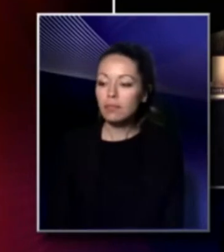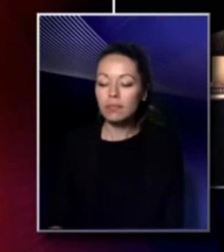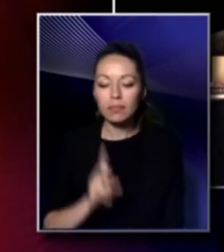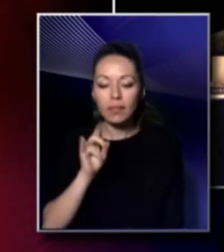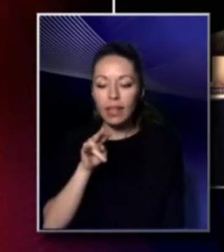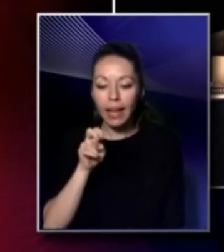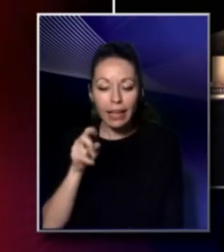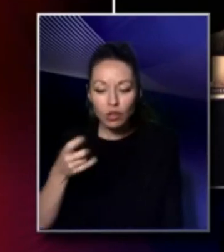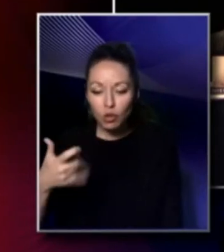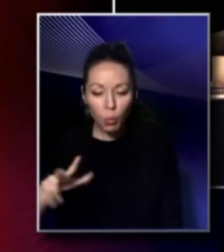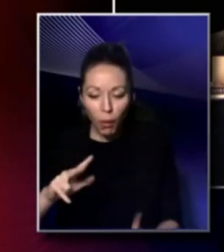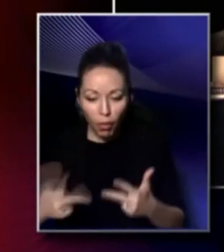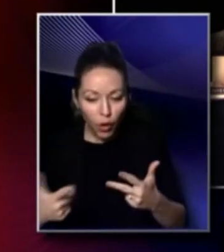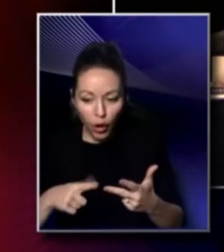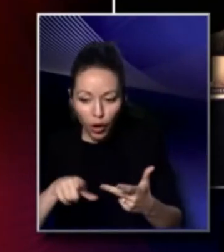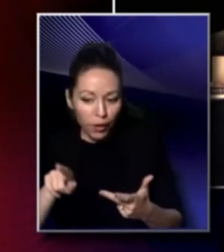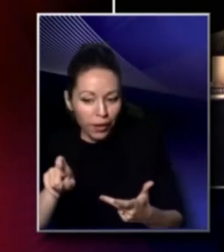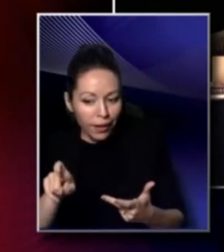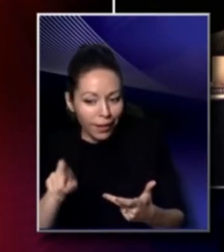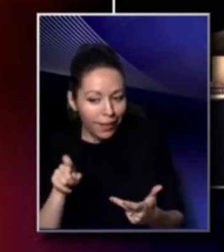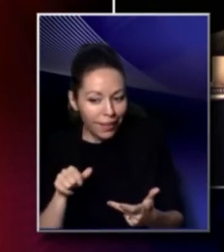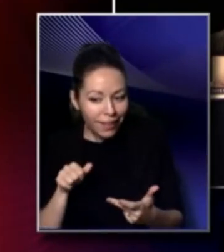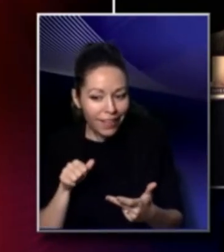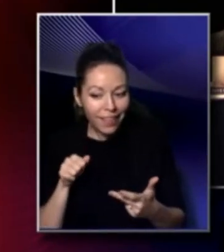you're not looking for 3 committees?